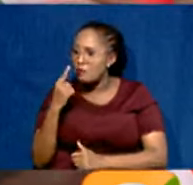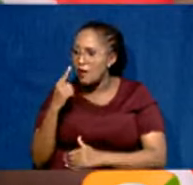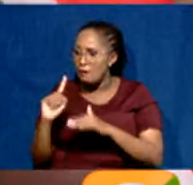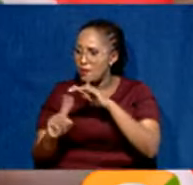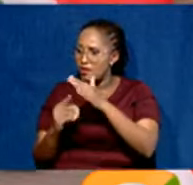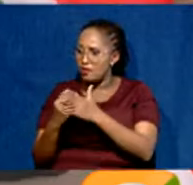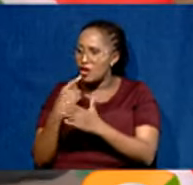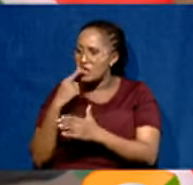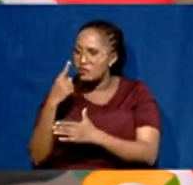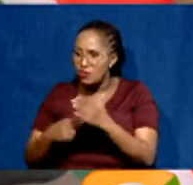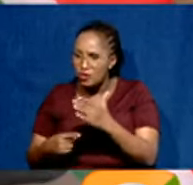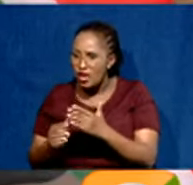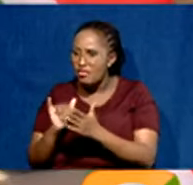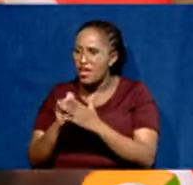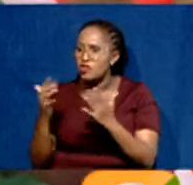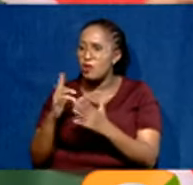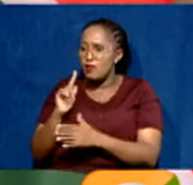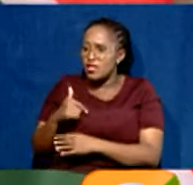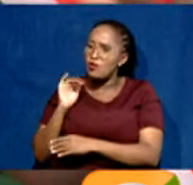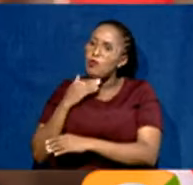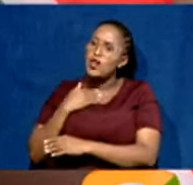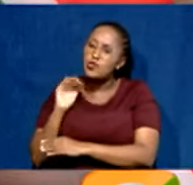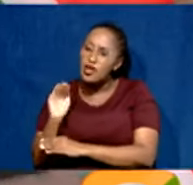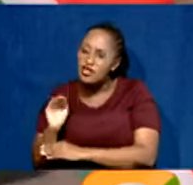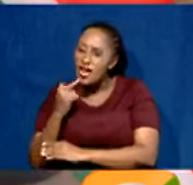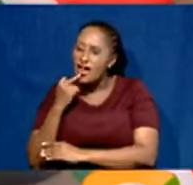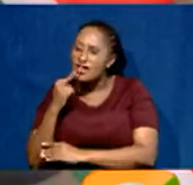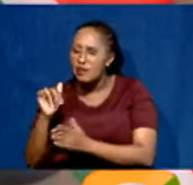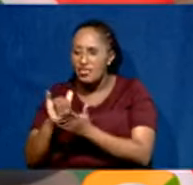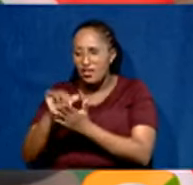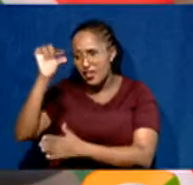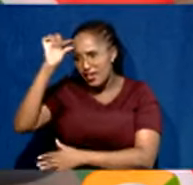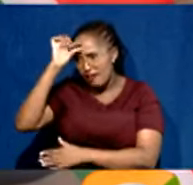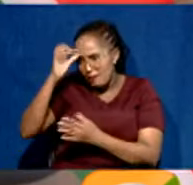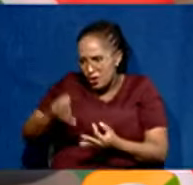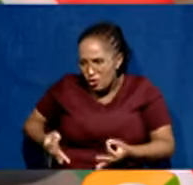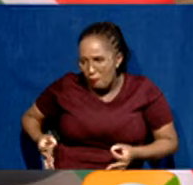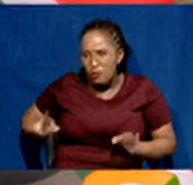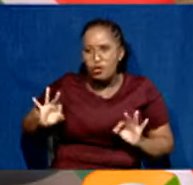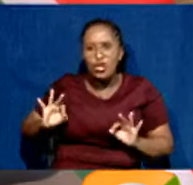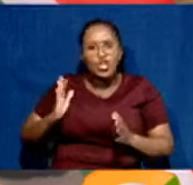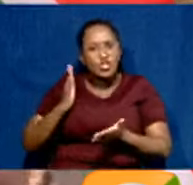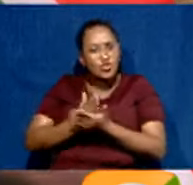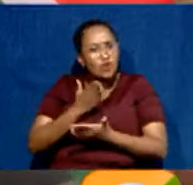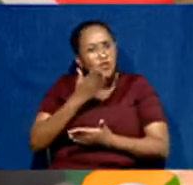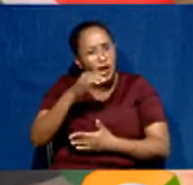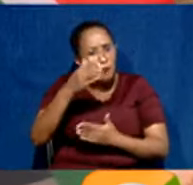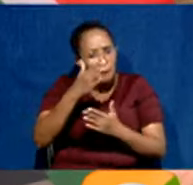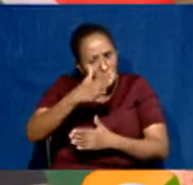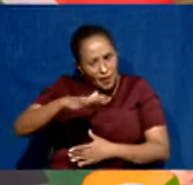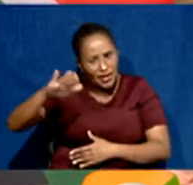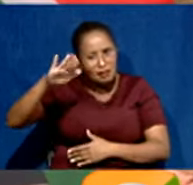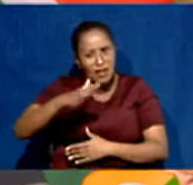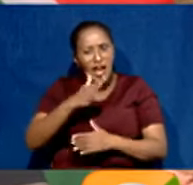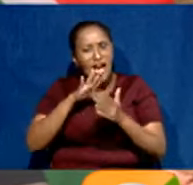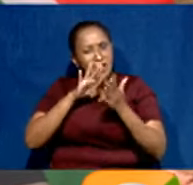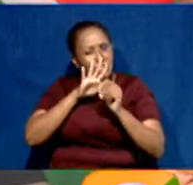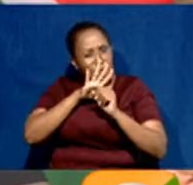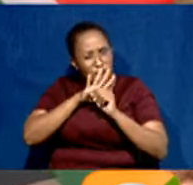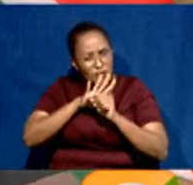Ndungu was in parliament. That's actually where I was headed. He says the government is broke. Ndungu was in parliament. Mm. And he was being pushed.